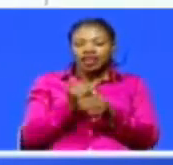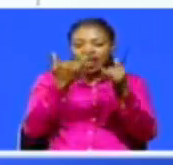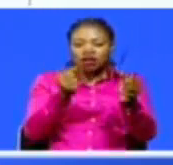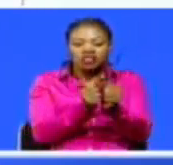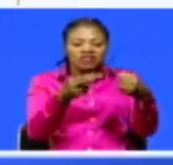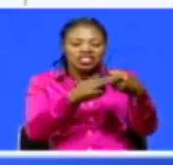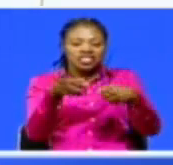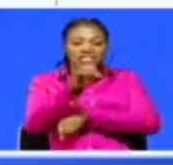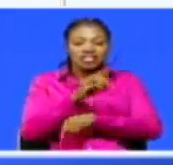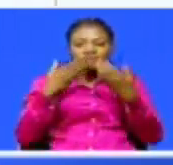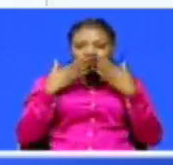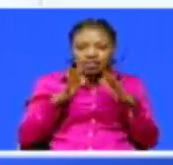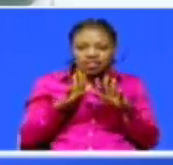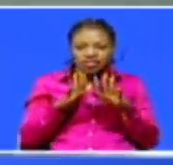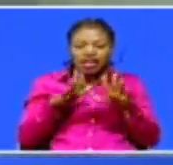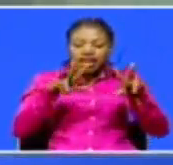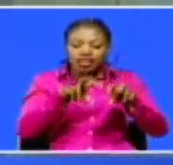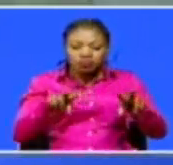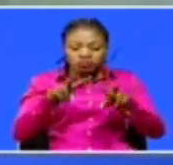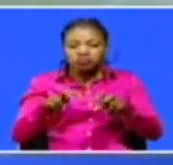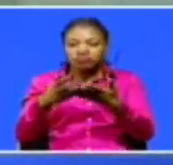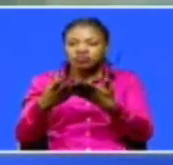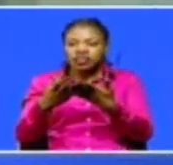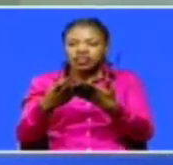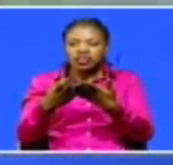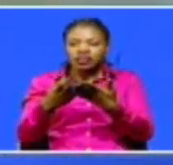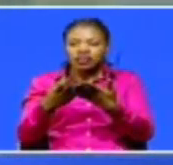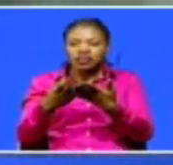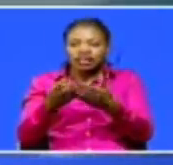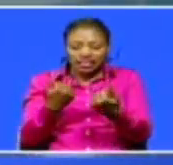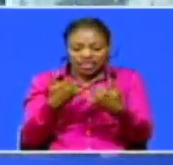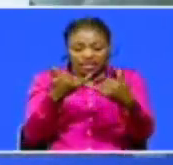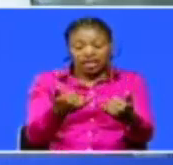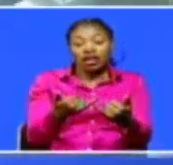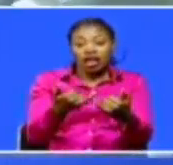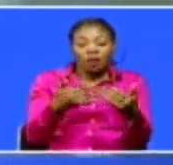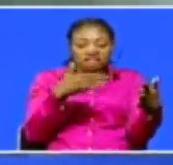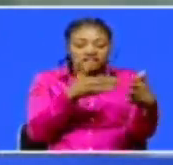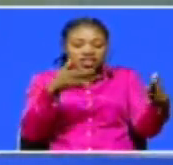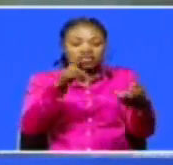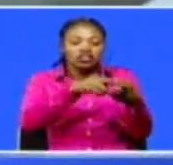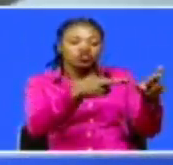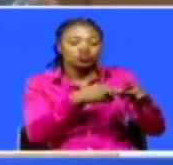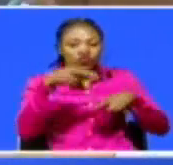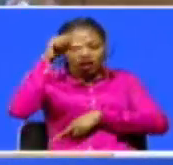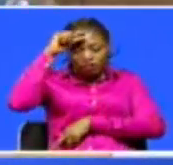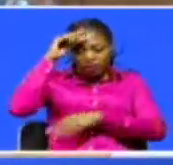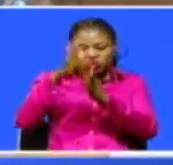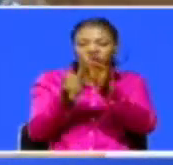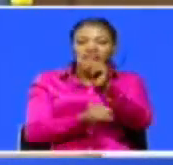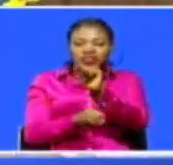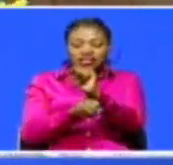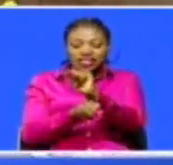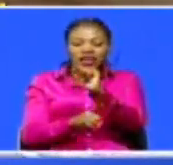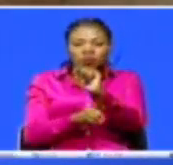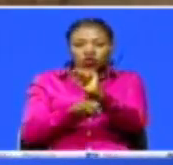17 days and counting on the probe into a scandal that is threatening to strain the government's relations with donors who have had its back in